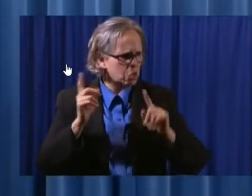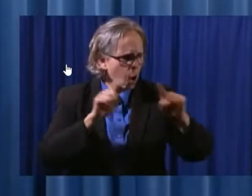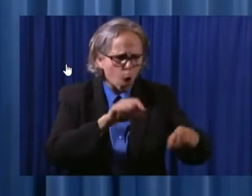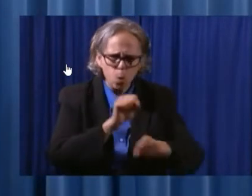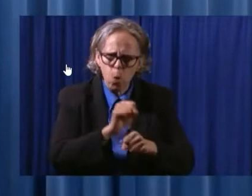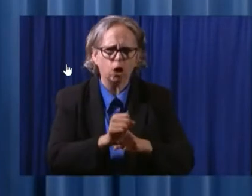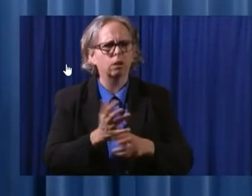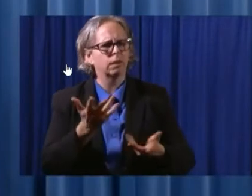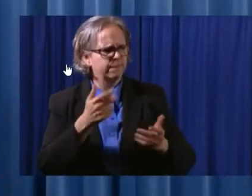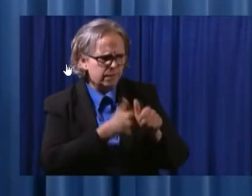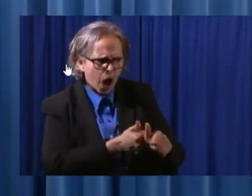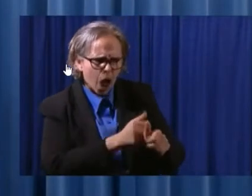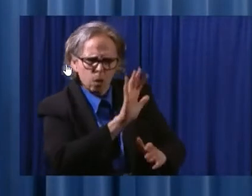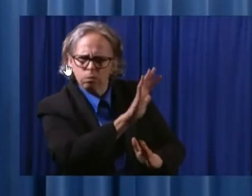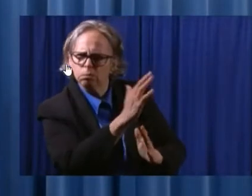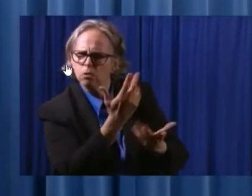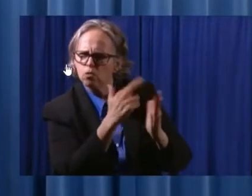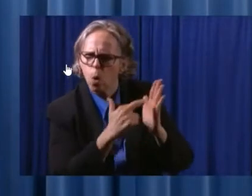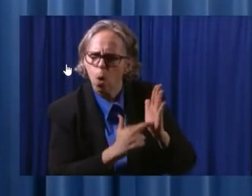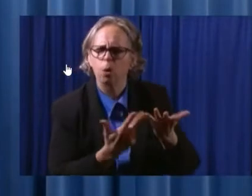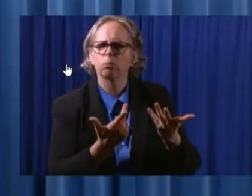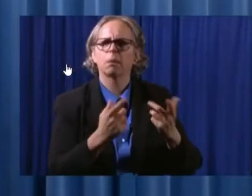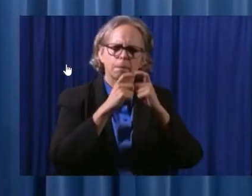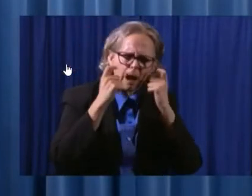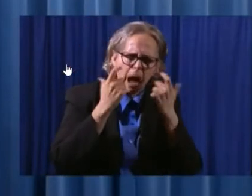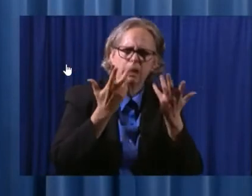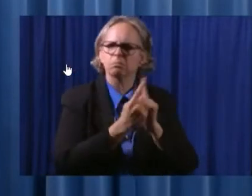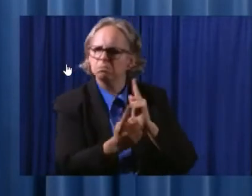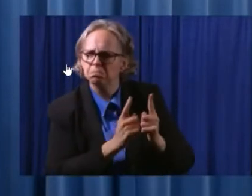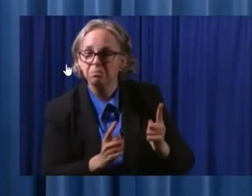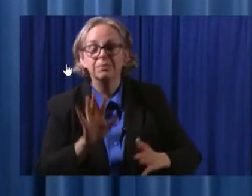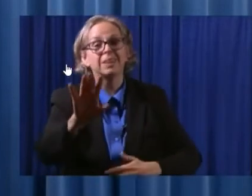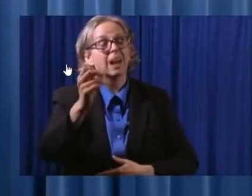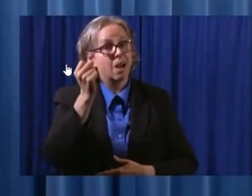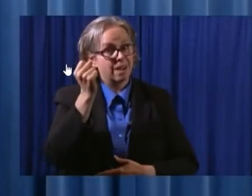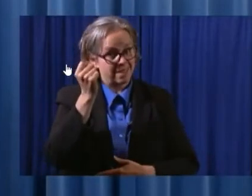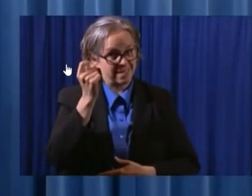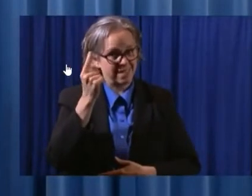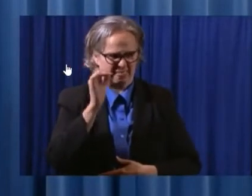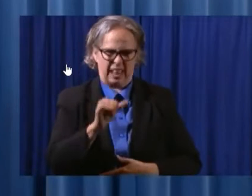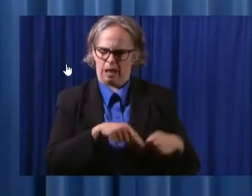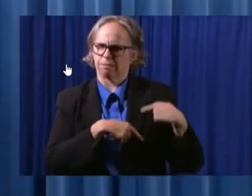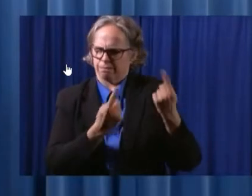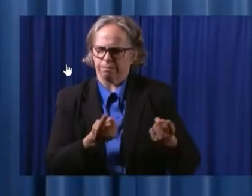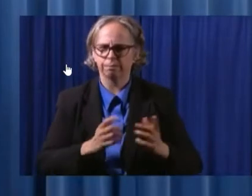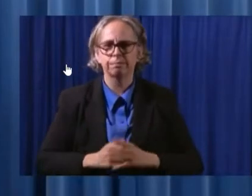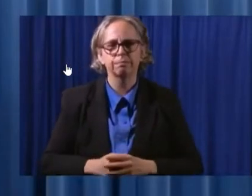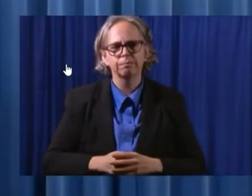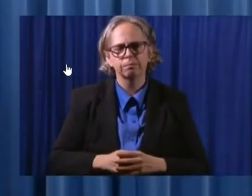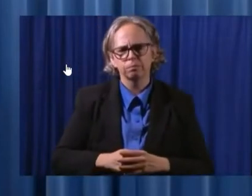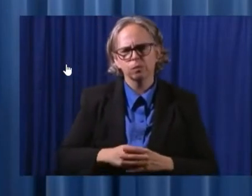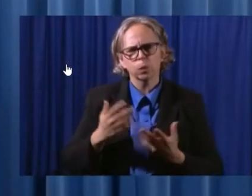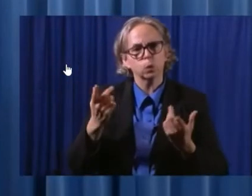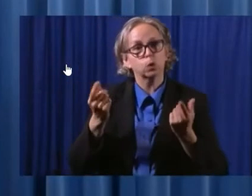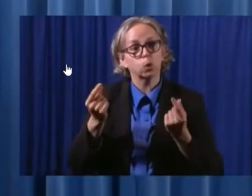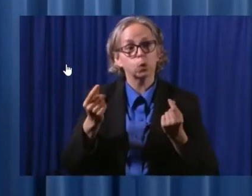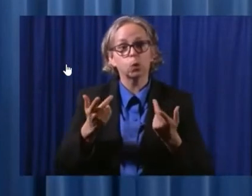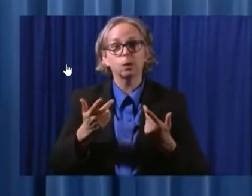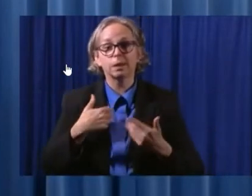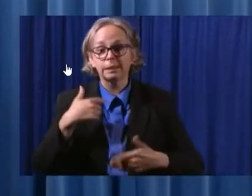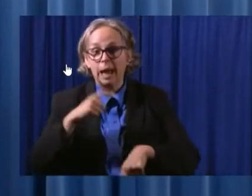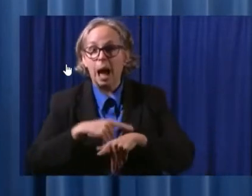guideline to wear a mask. But that as we start to look at the state beyond that,